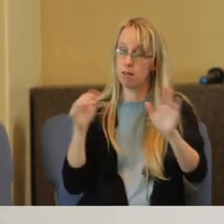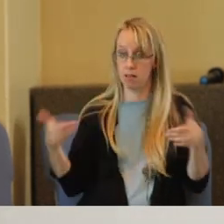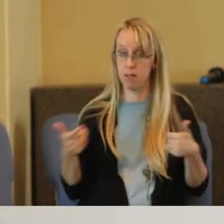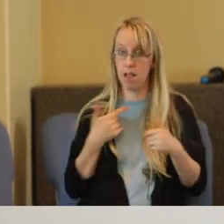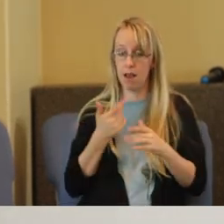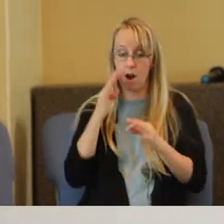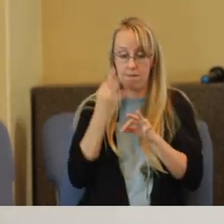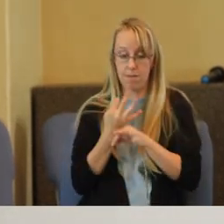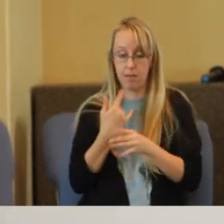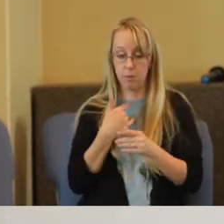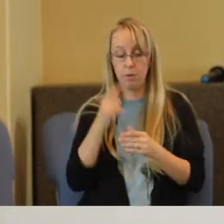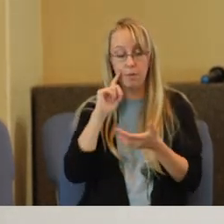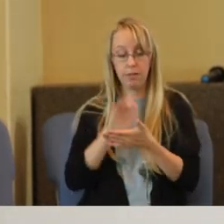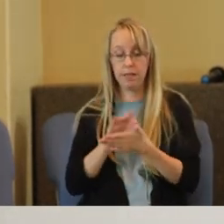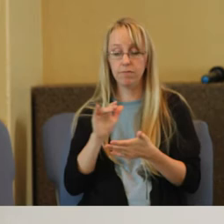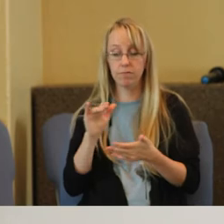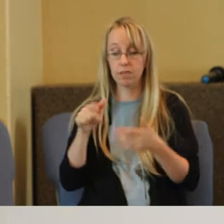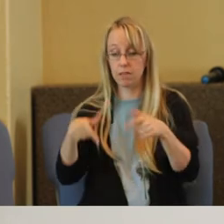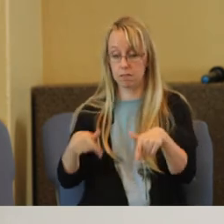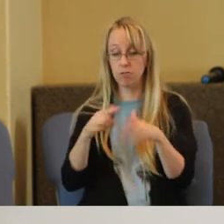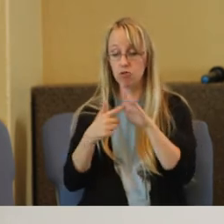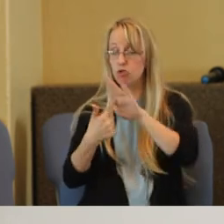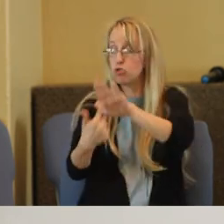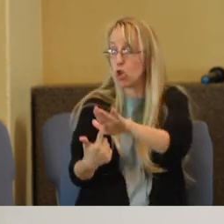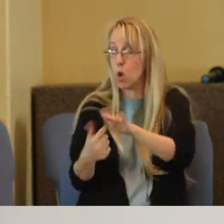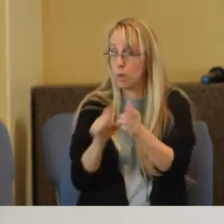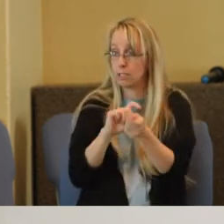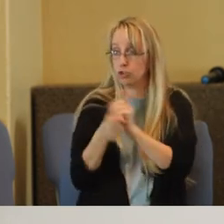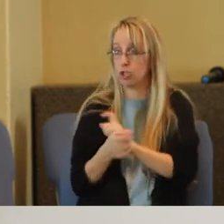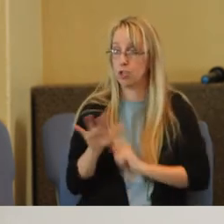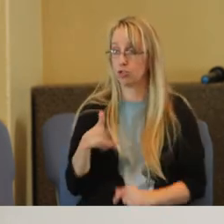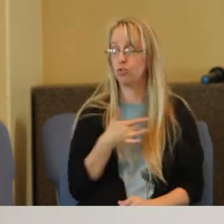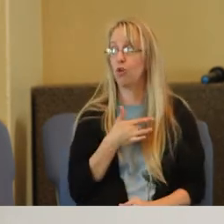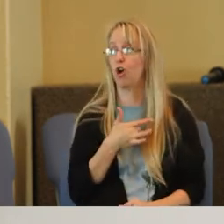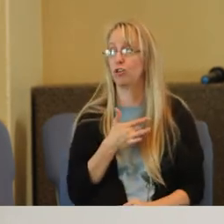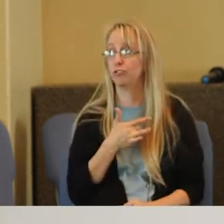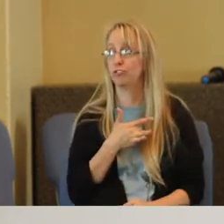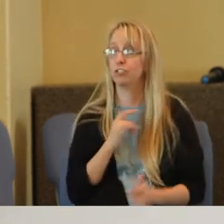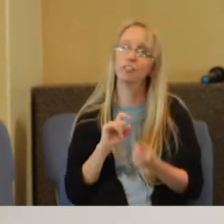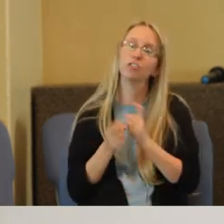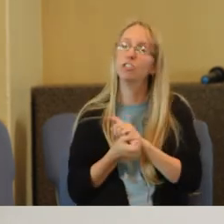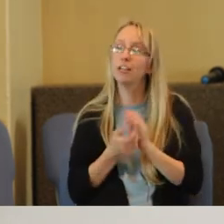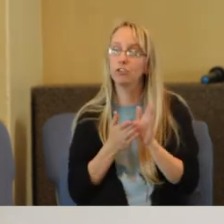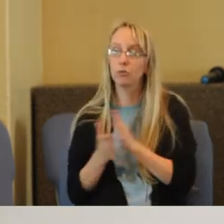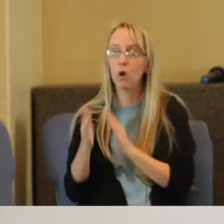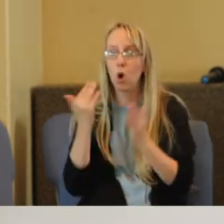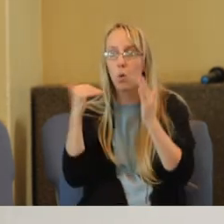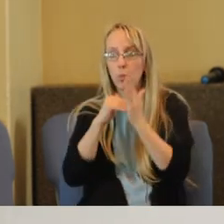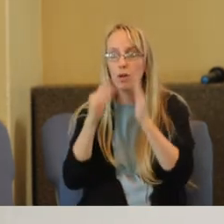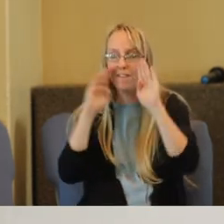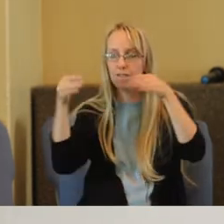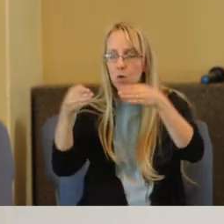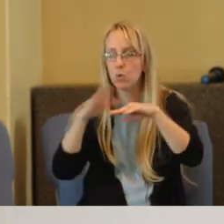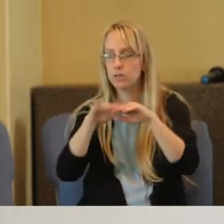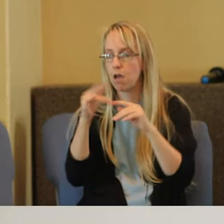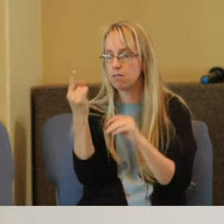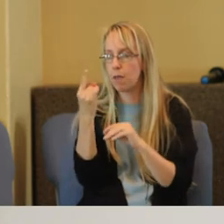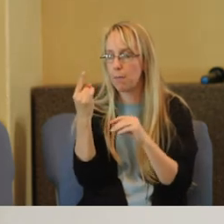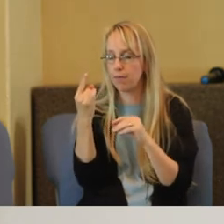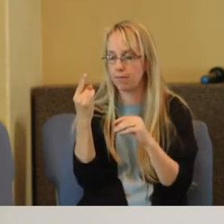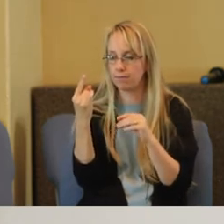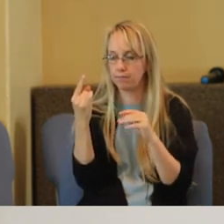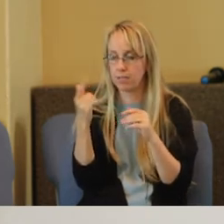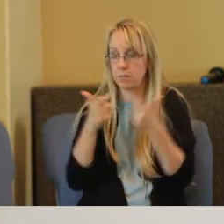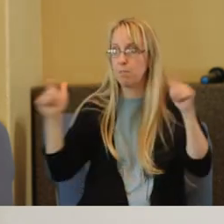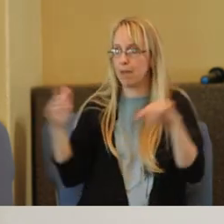this is showing a change of heart, a change of direction, when we are refocusing our life on something bigger than ourselves. It's